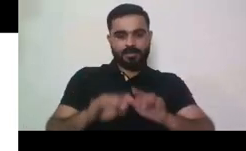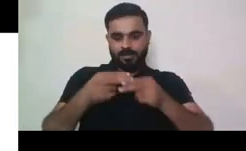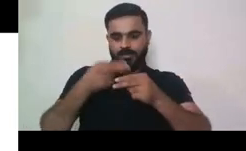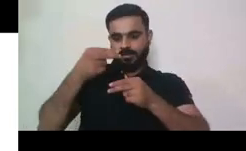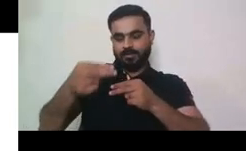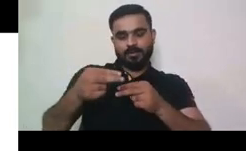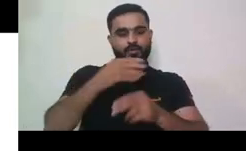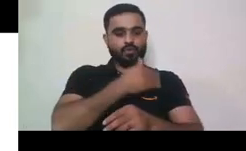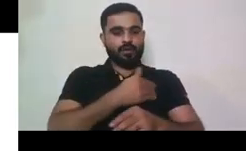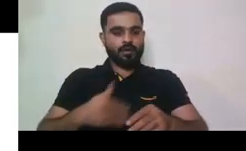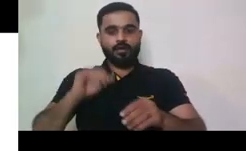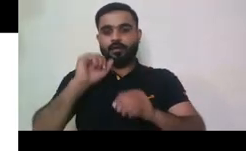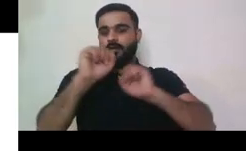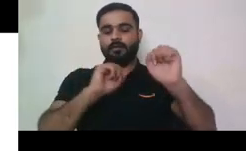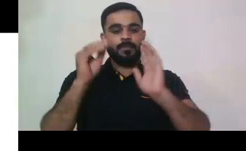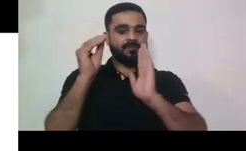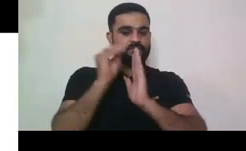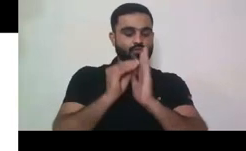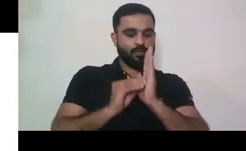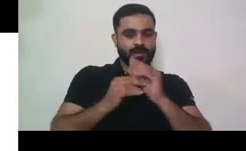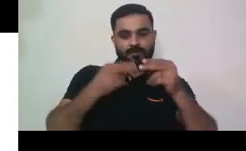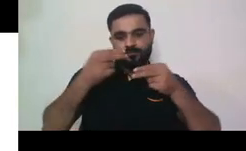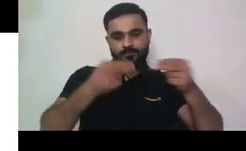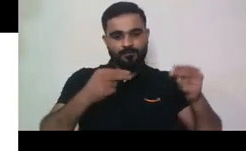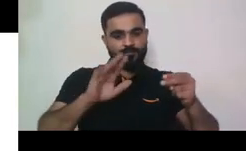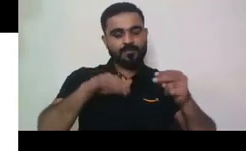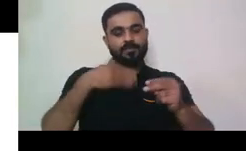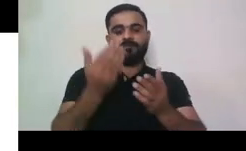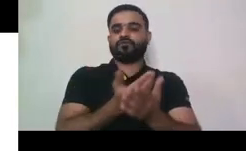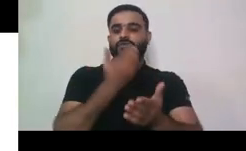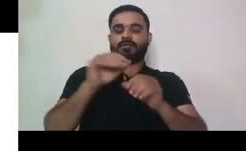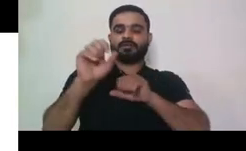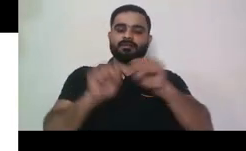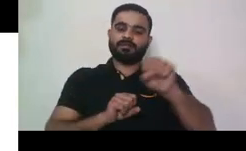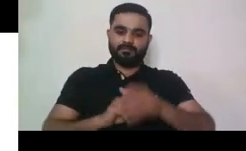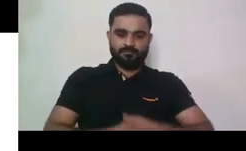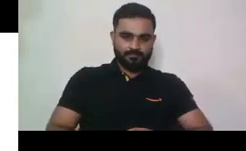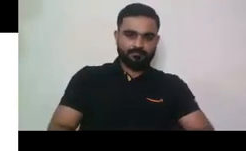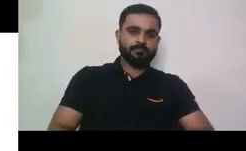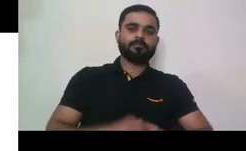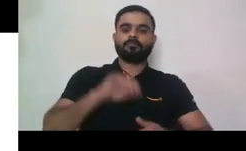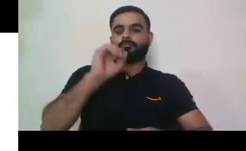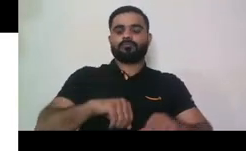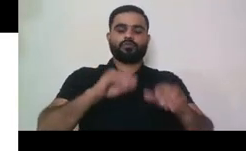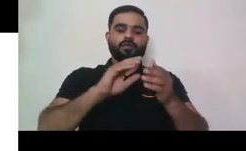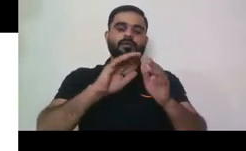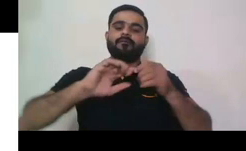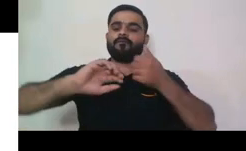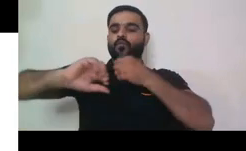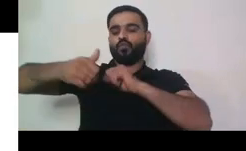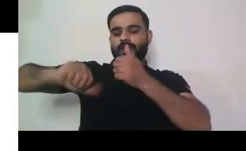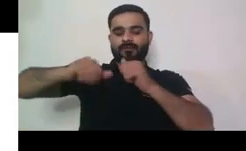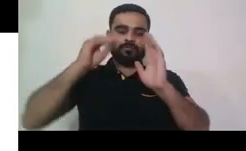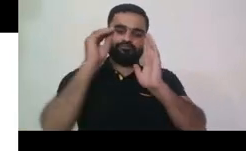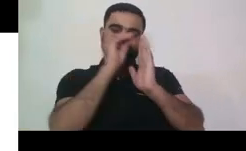surname, put your own name and surname, and then save the certificate. So we have posted the feedback link in